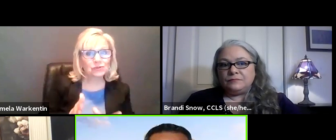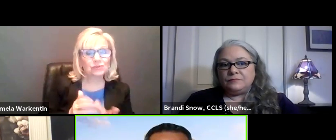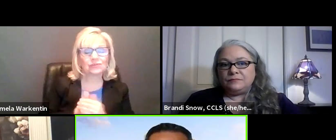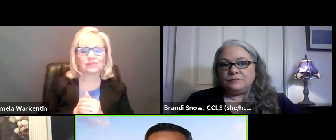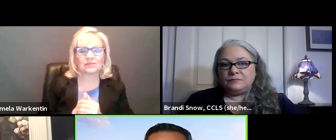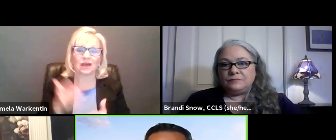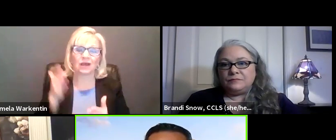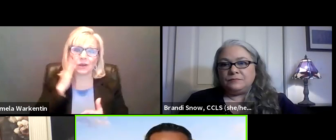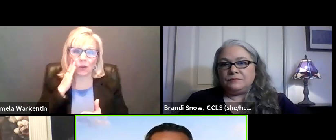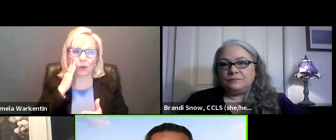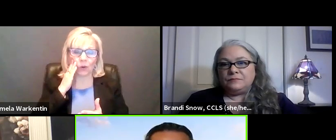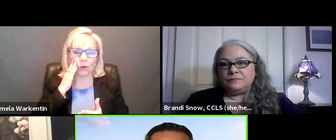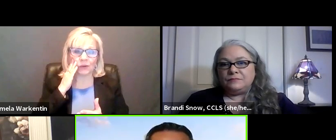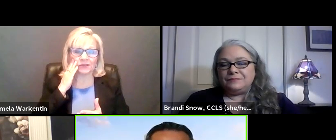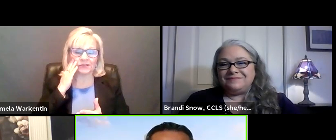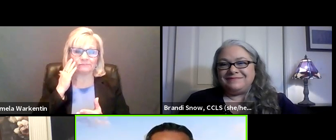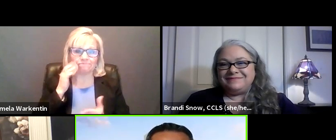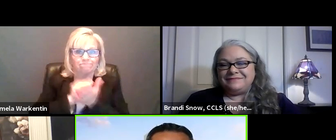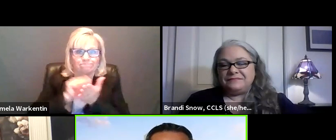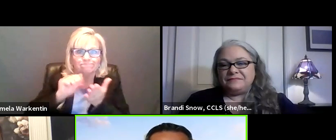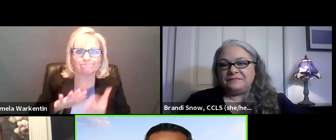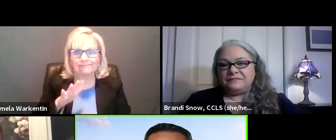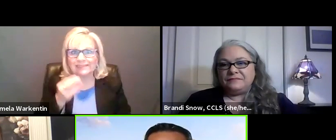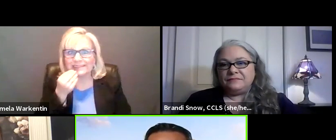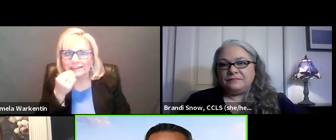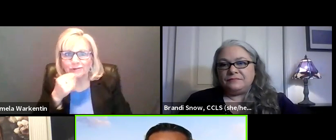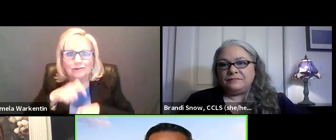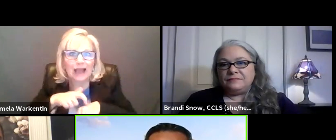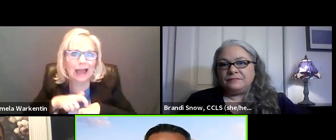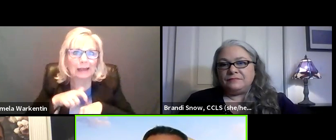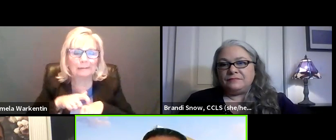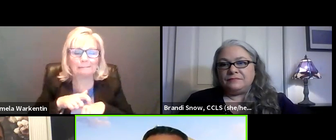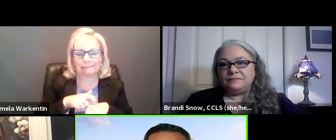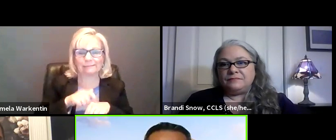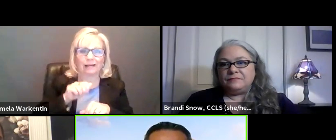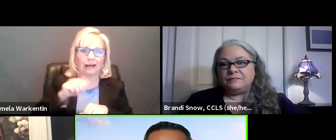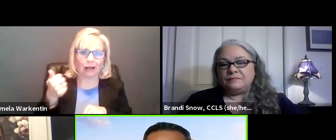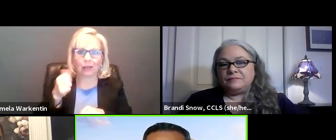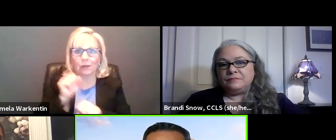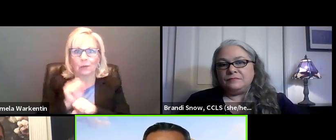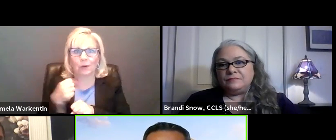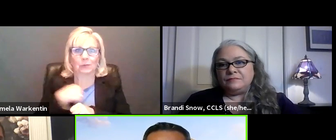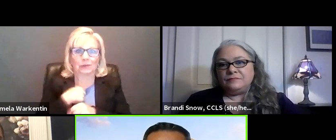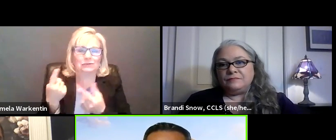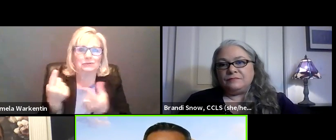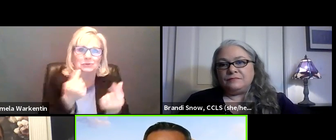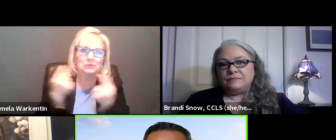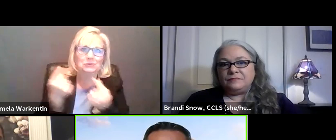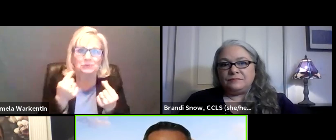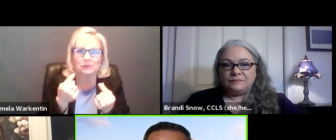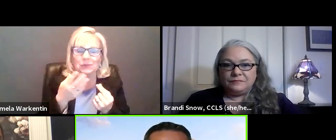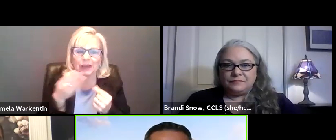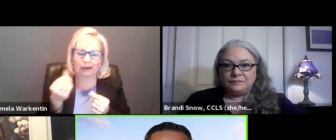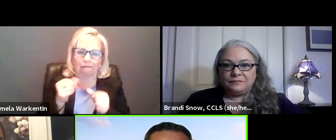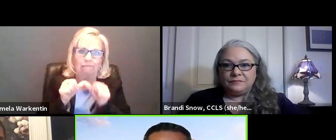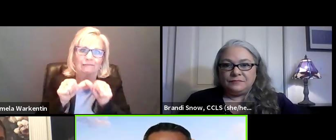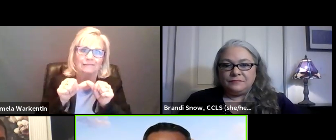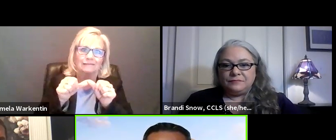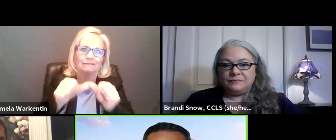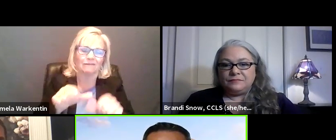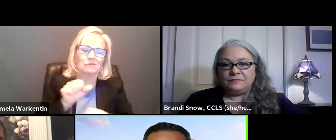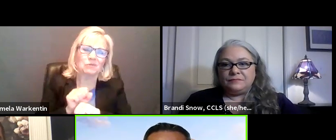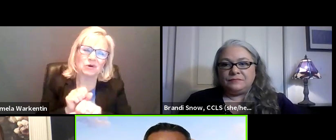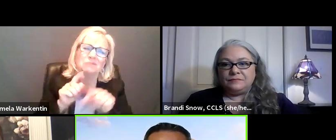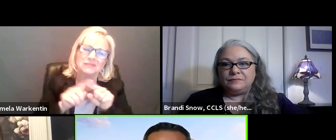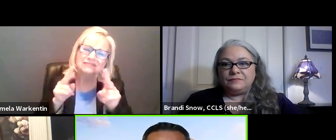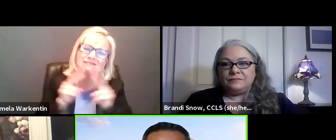it takes away time from dinner time, in addition to all the other work that we have to do in burning the midnight oil, but it is extremely